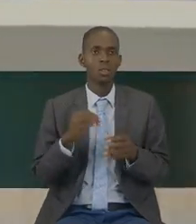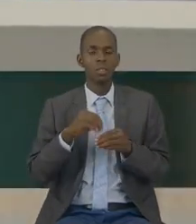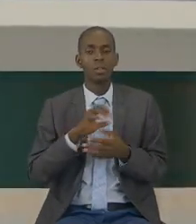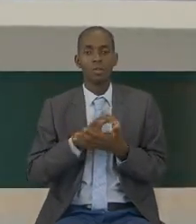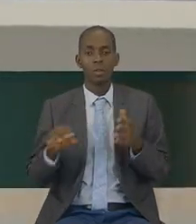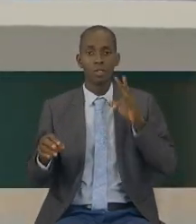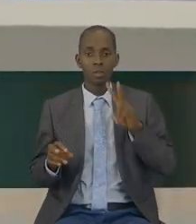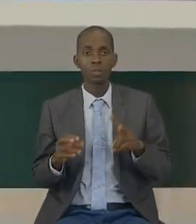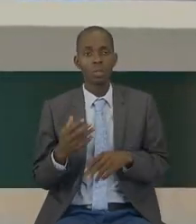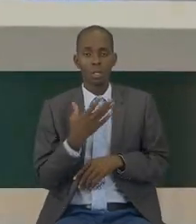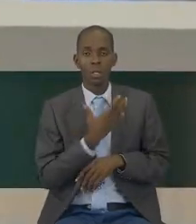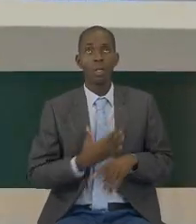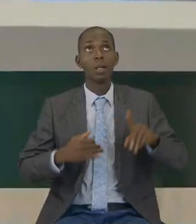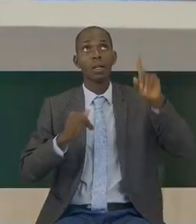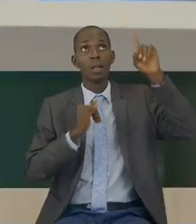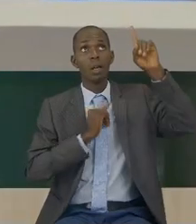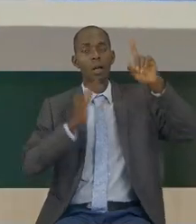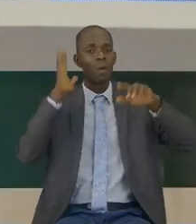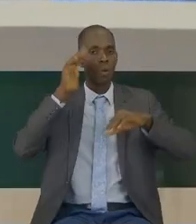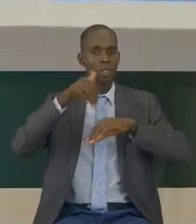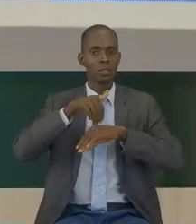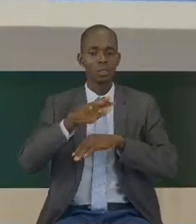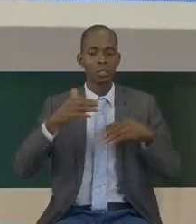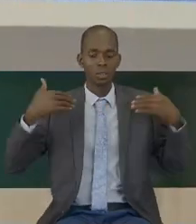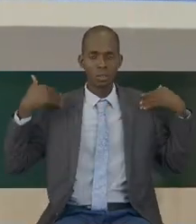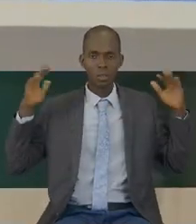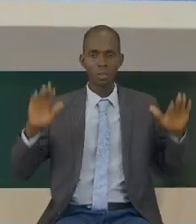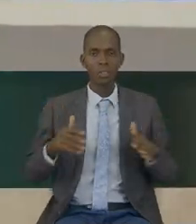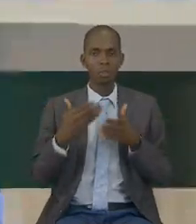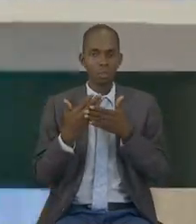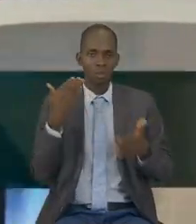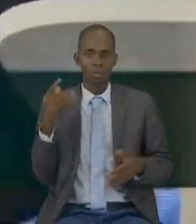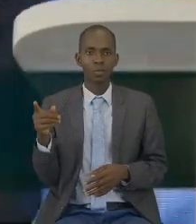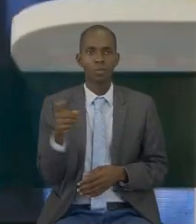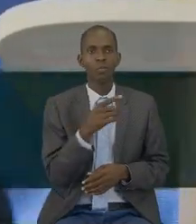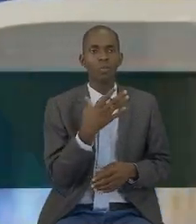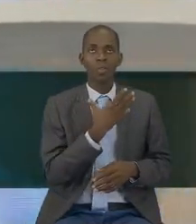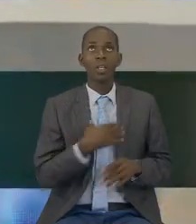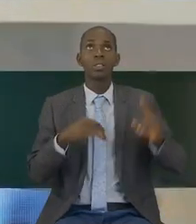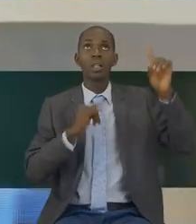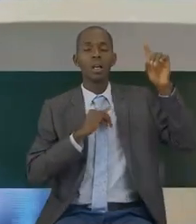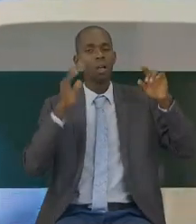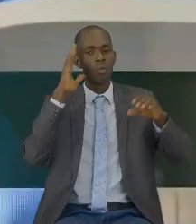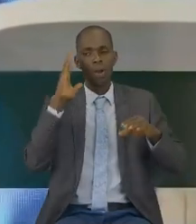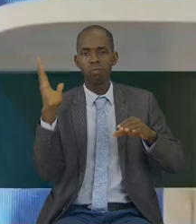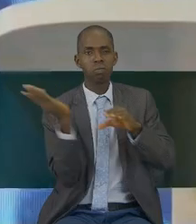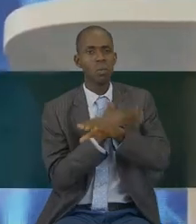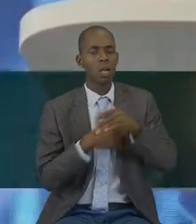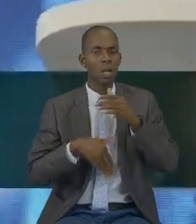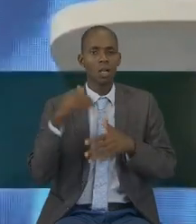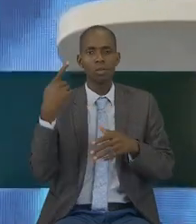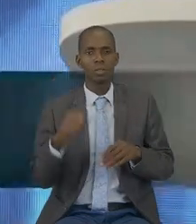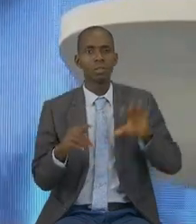will send an angel before thee, and I will drive out the Canaanites and